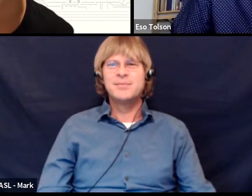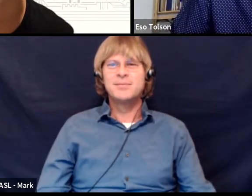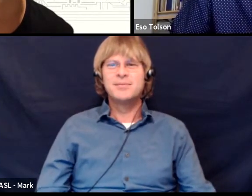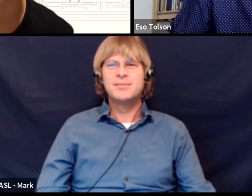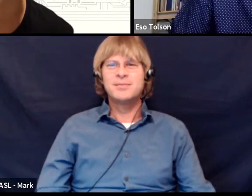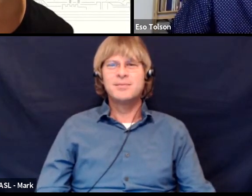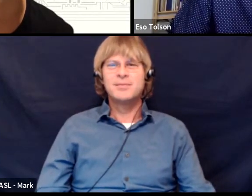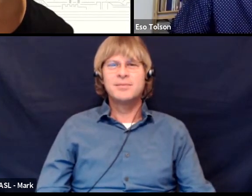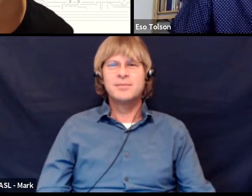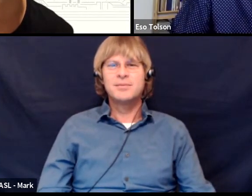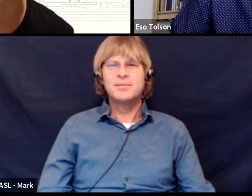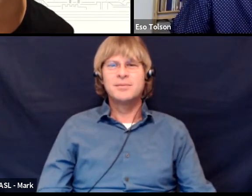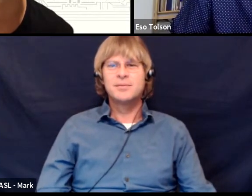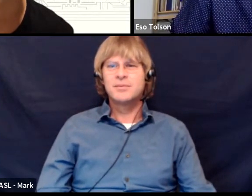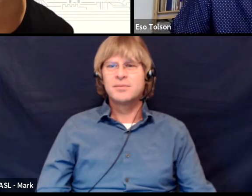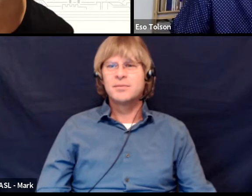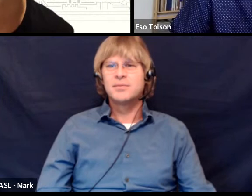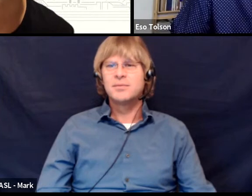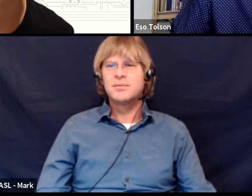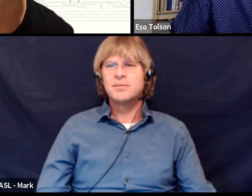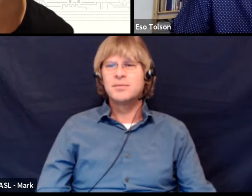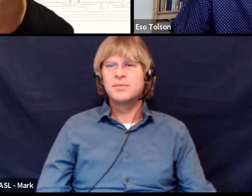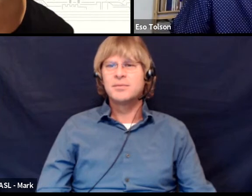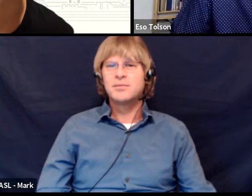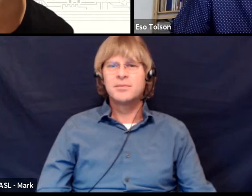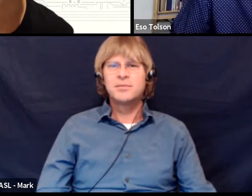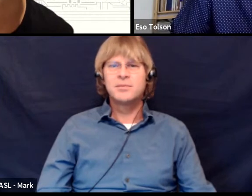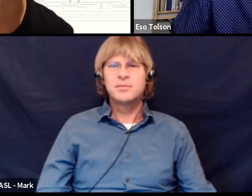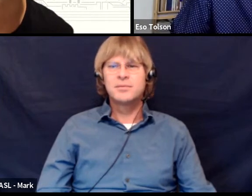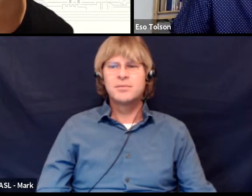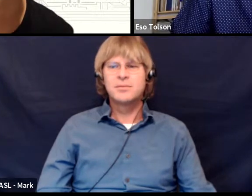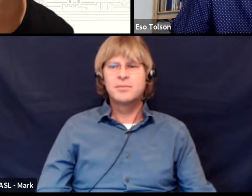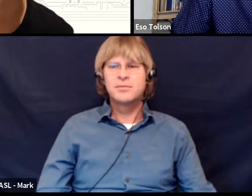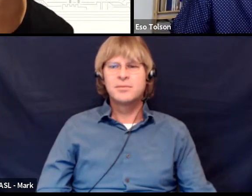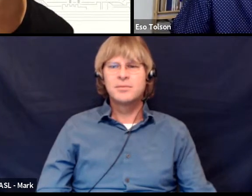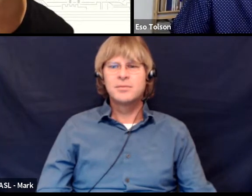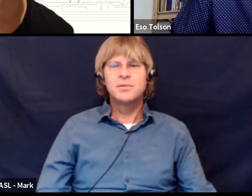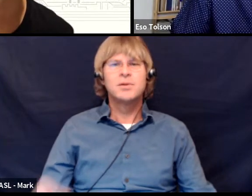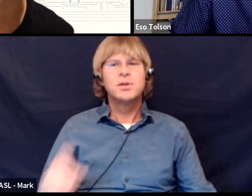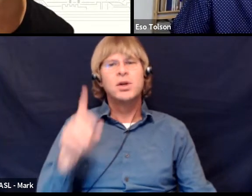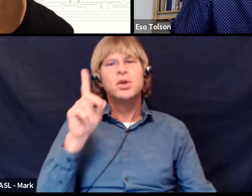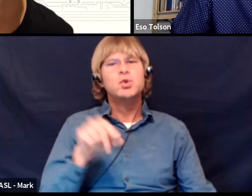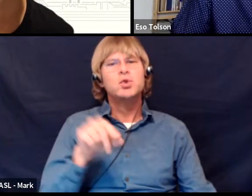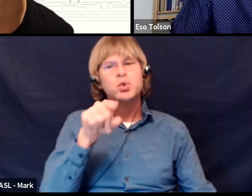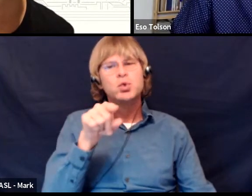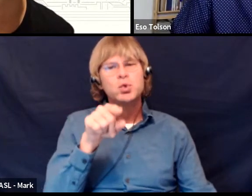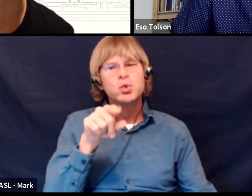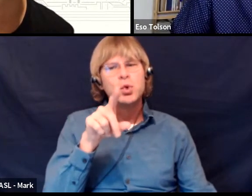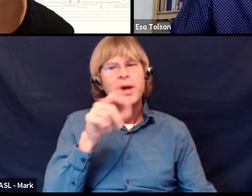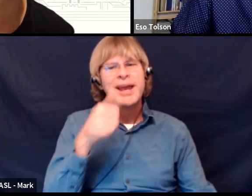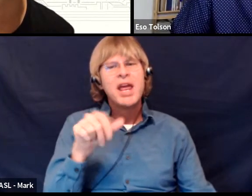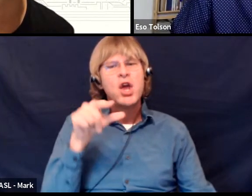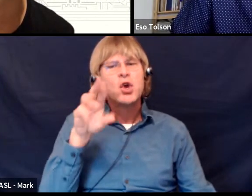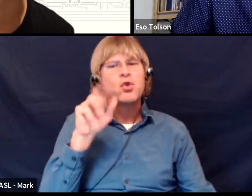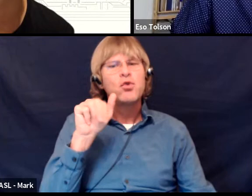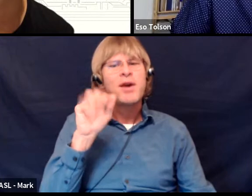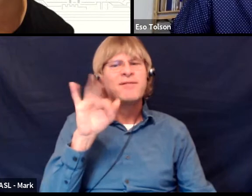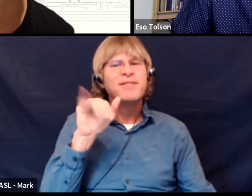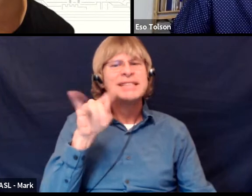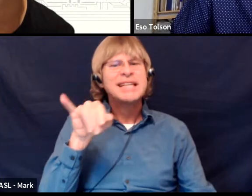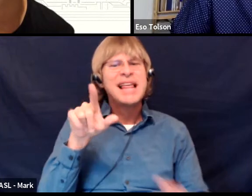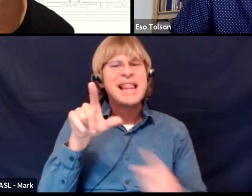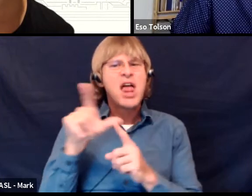We have a question from Amanda. It says, do you do any graffiti lettering